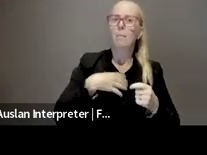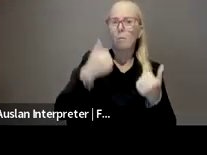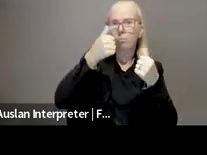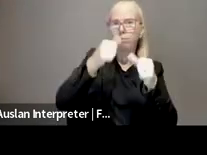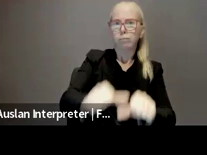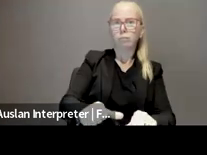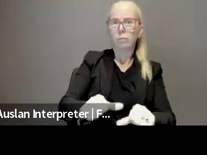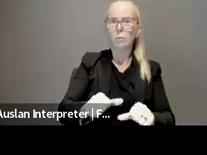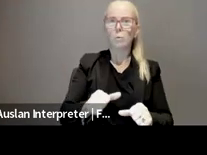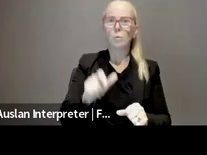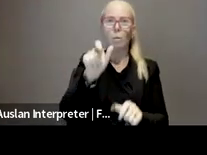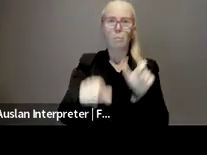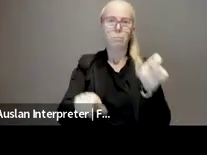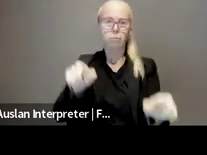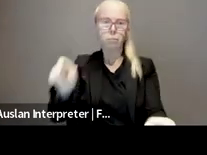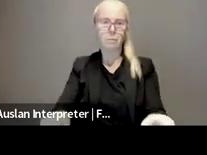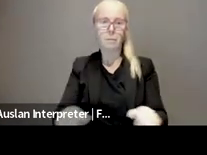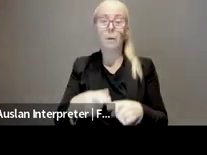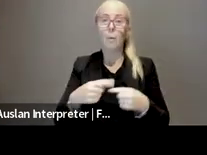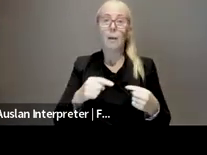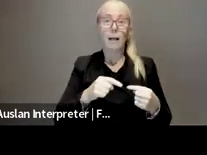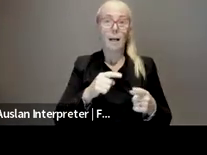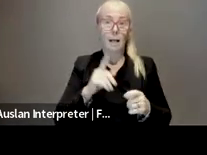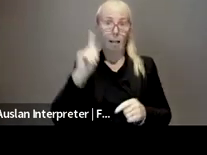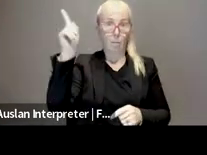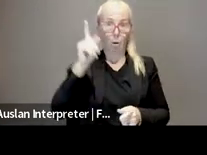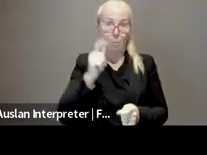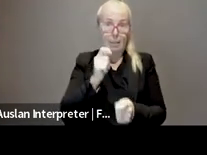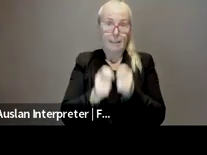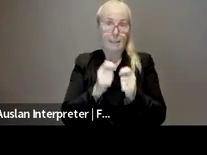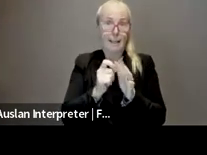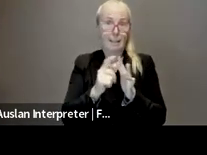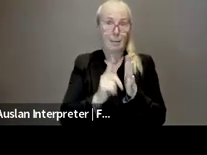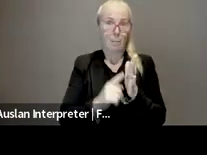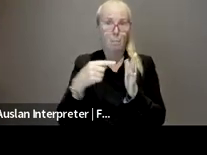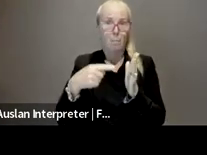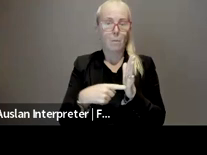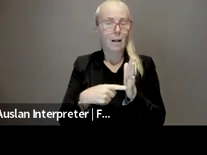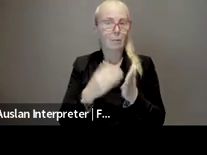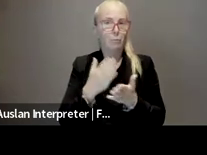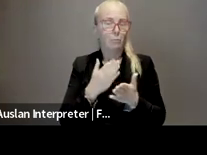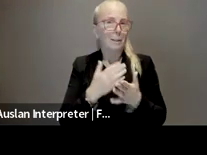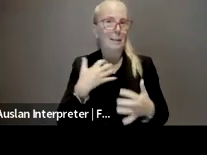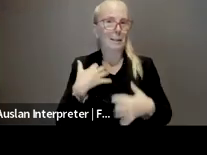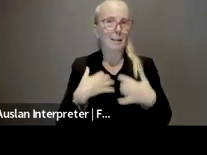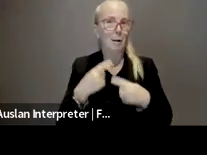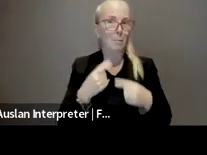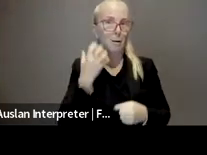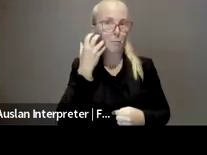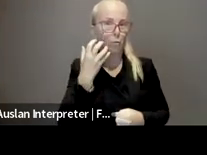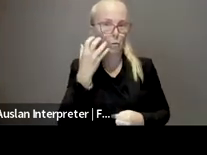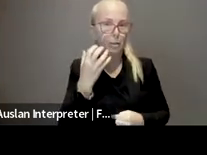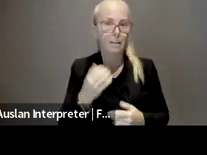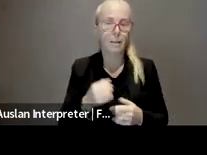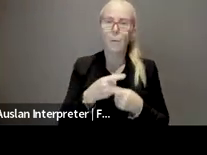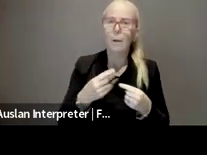to test pilot our MVP, and we're excited about the emerging possibilities. We're on the lookout for connections, whether you just want to say hi,